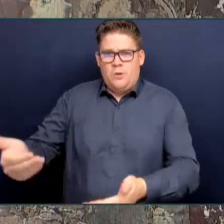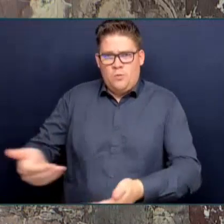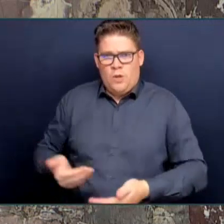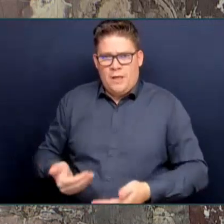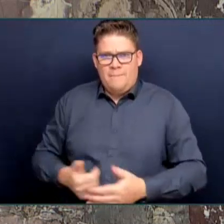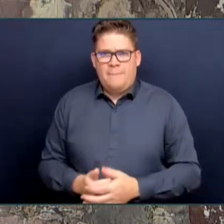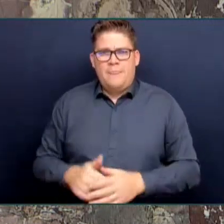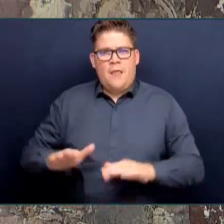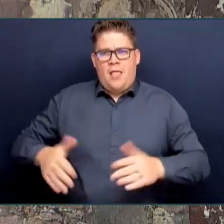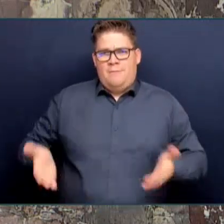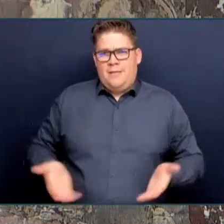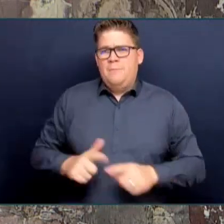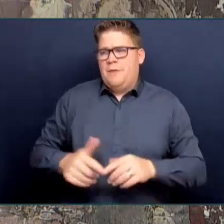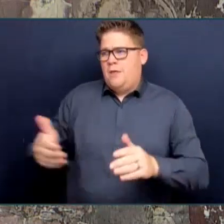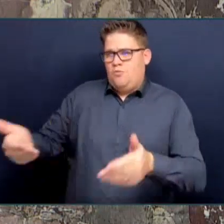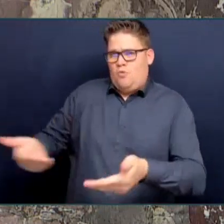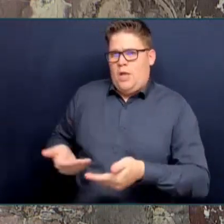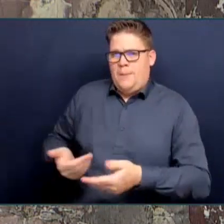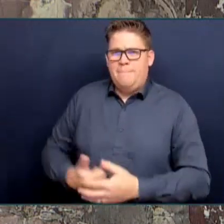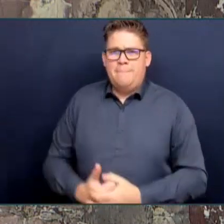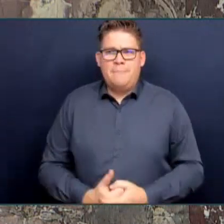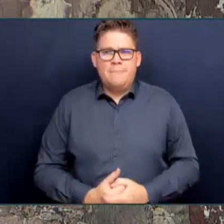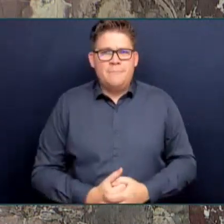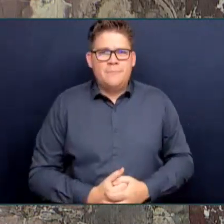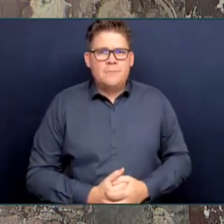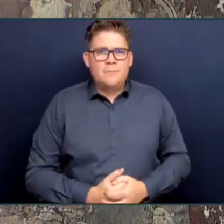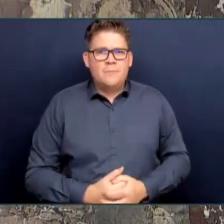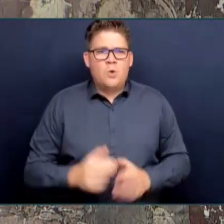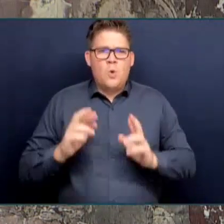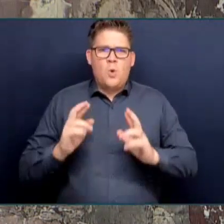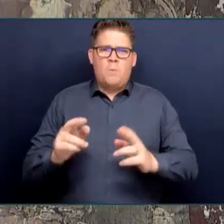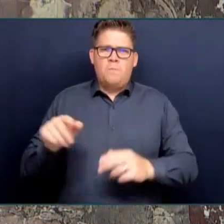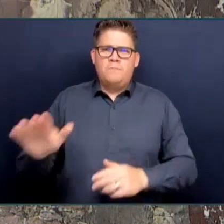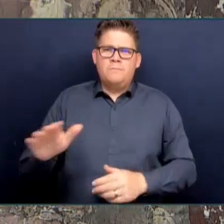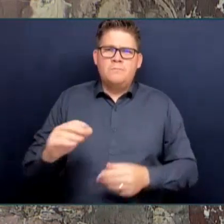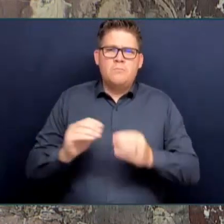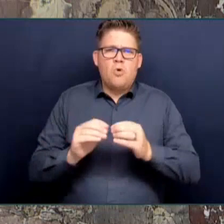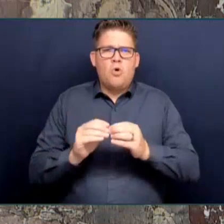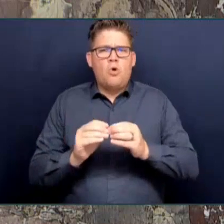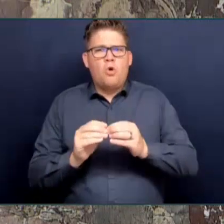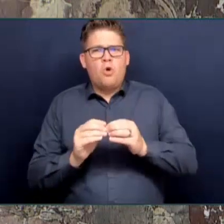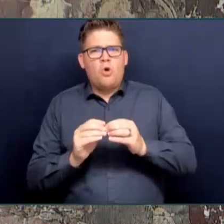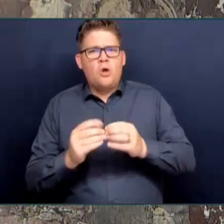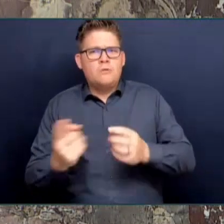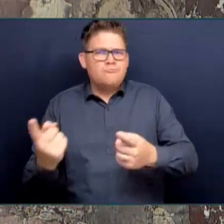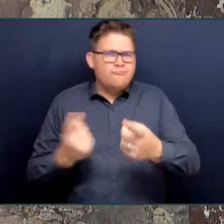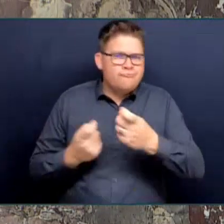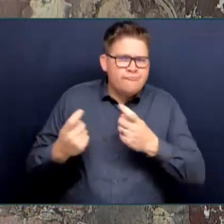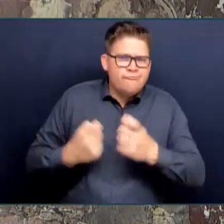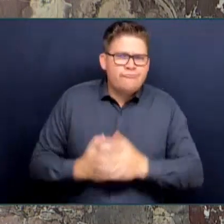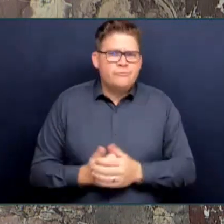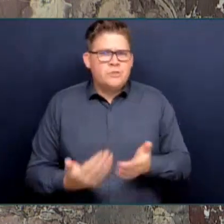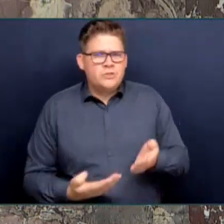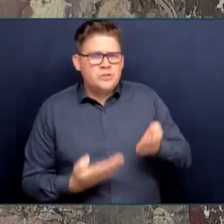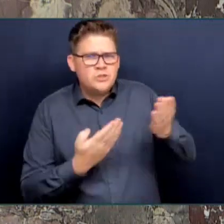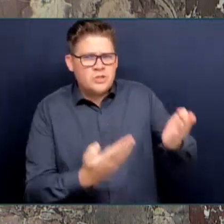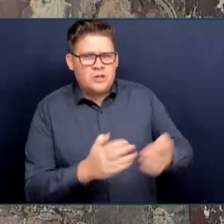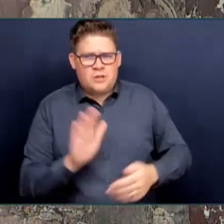to hear more questions and suggestions. The member has important feedback, as do all members of this House, about how we address this important